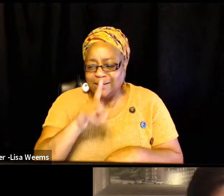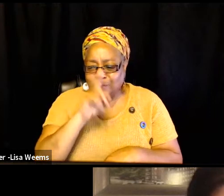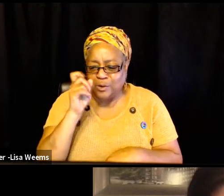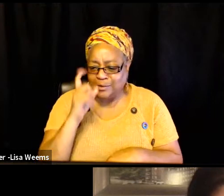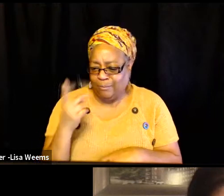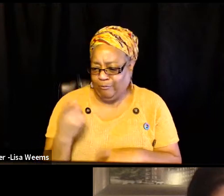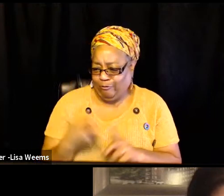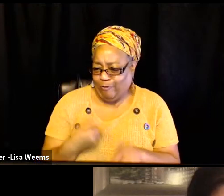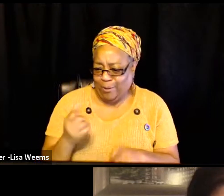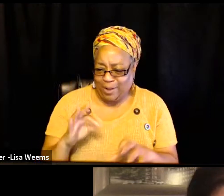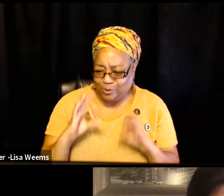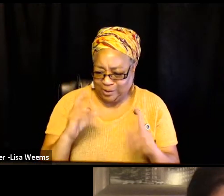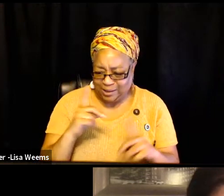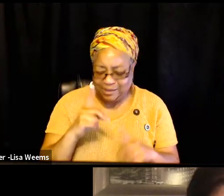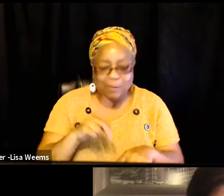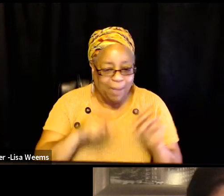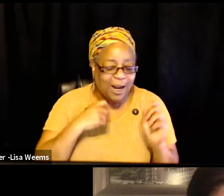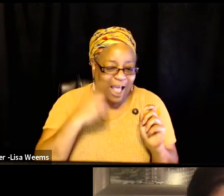see those